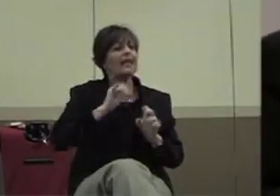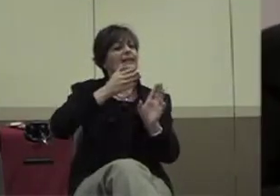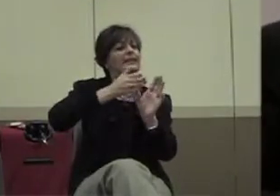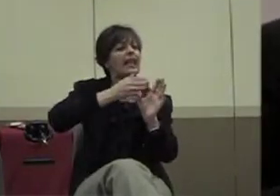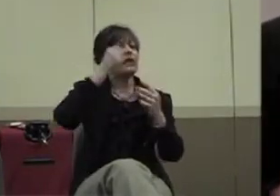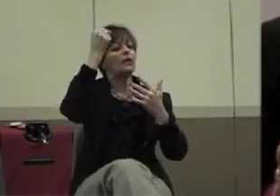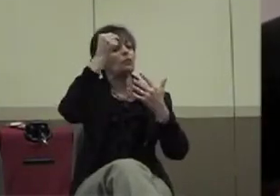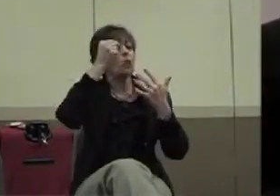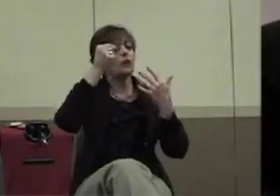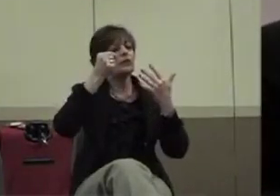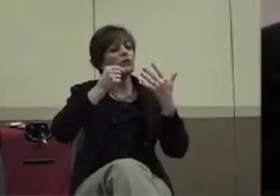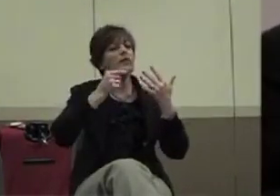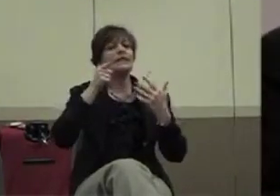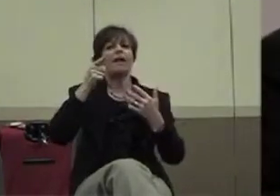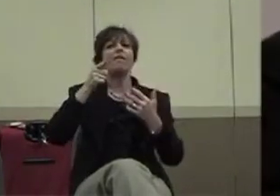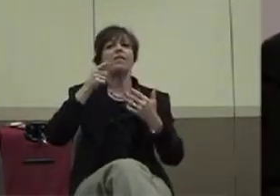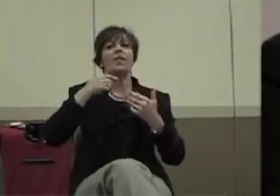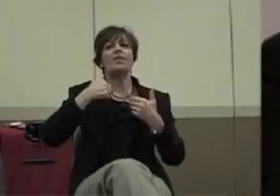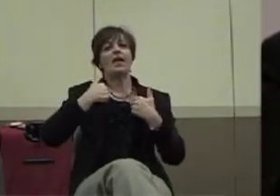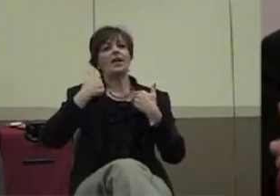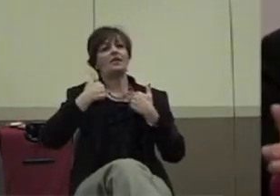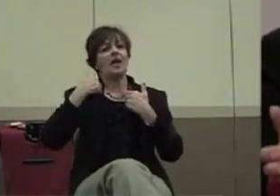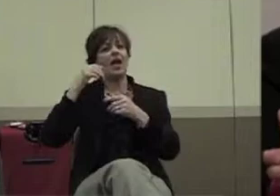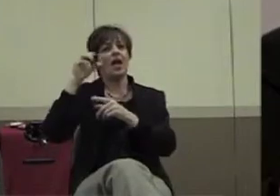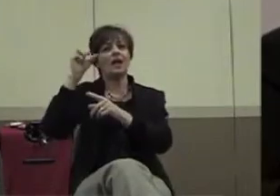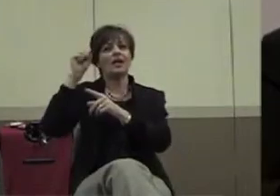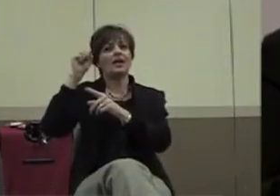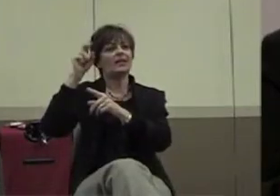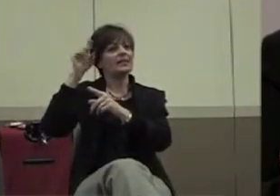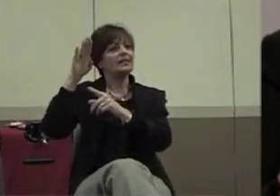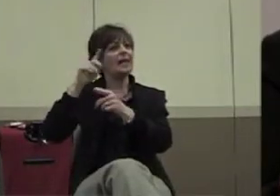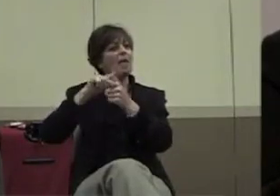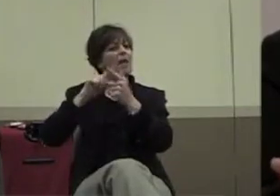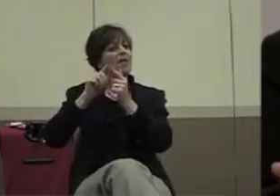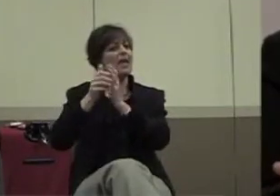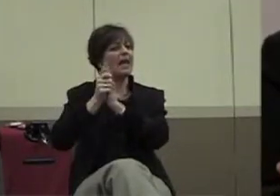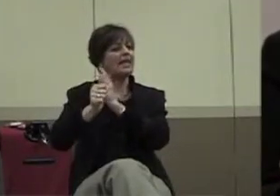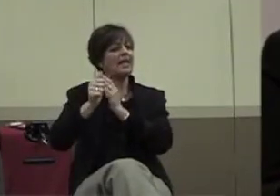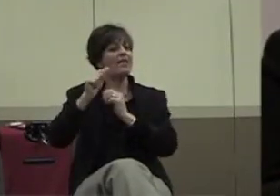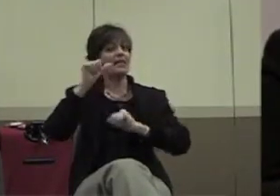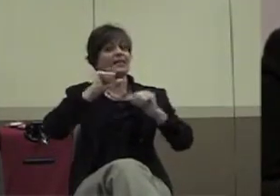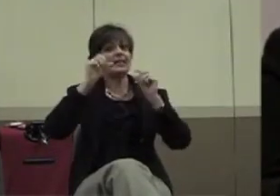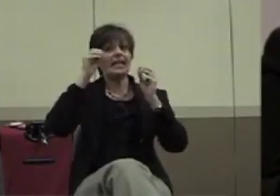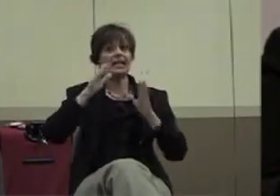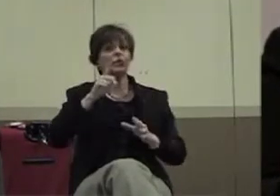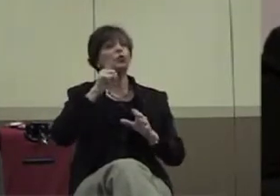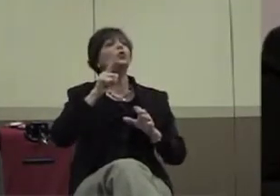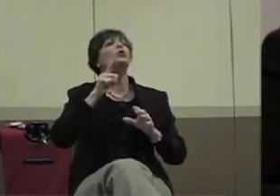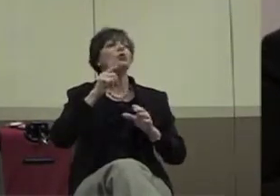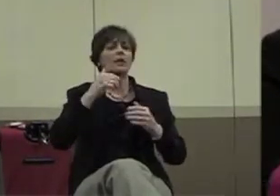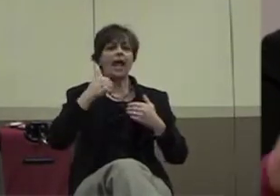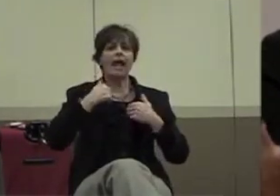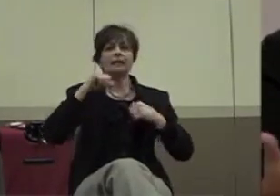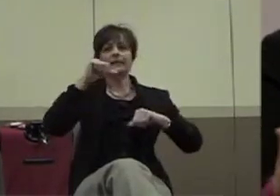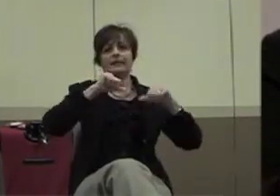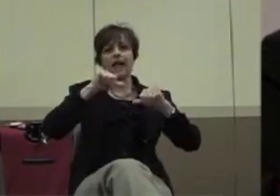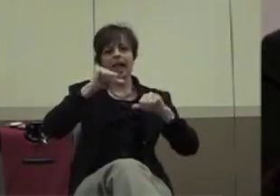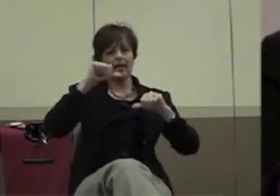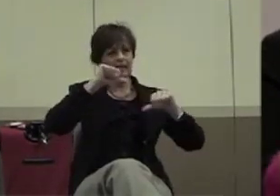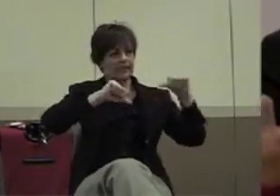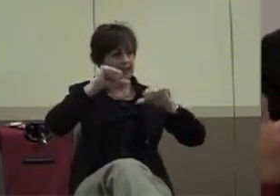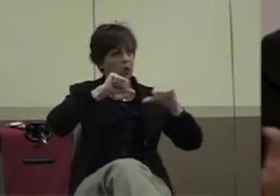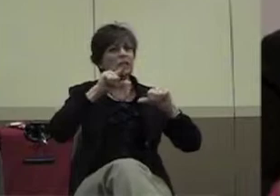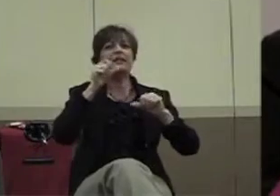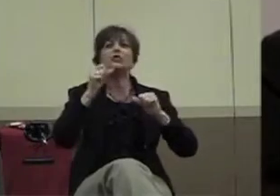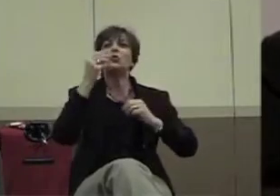unsub. There's a gifted science teacher who does science experiments you can eat, and he just wrote a little mini